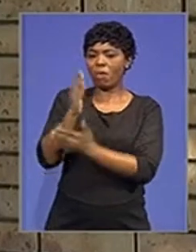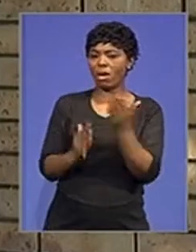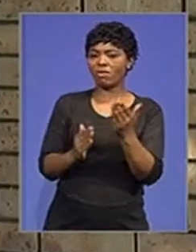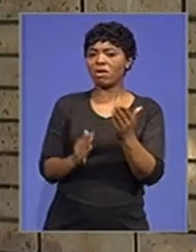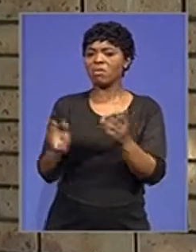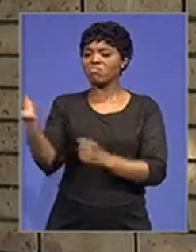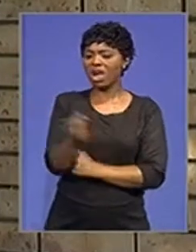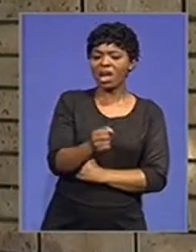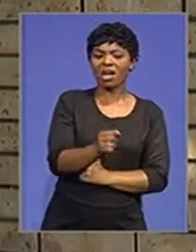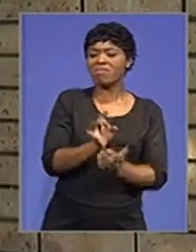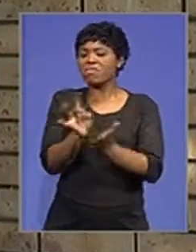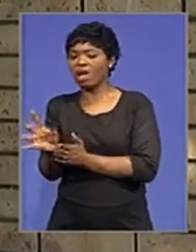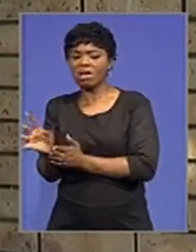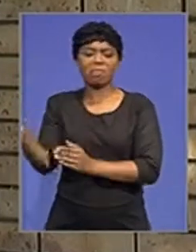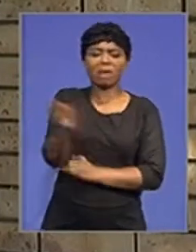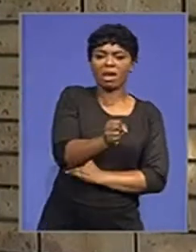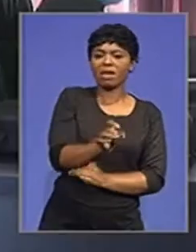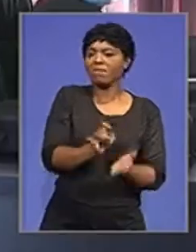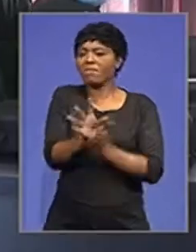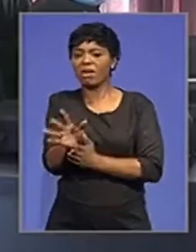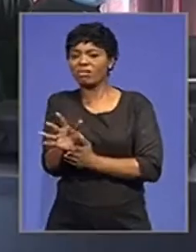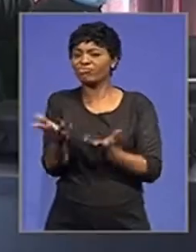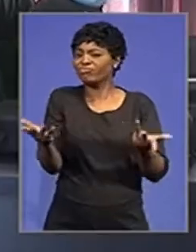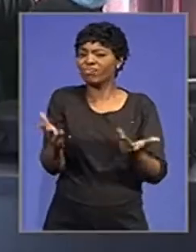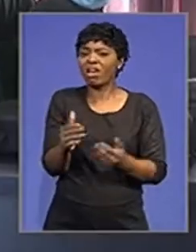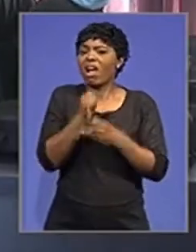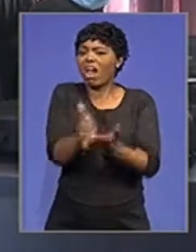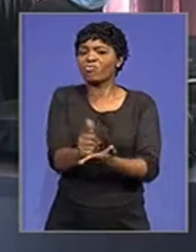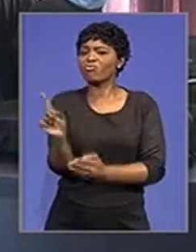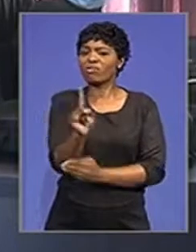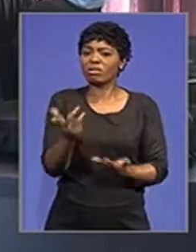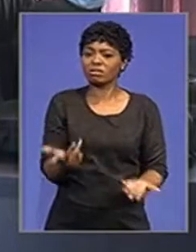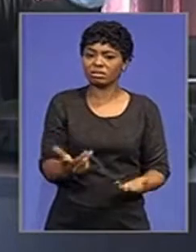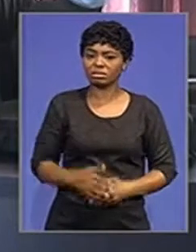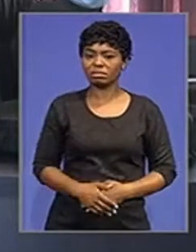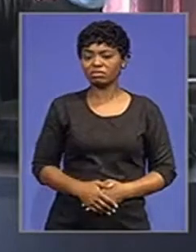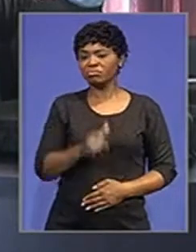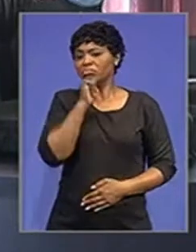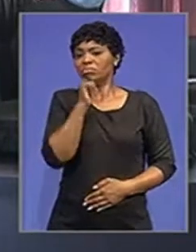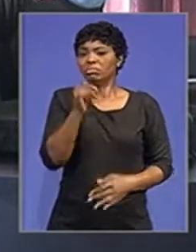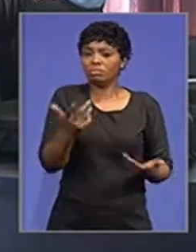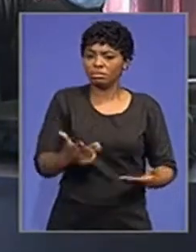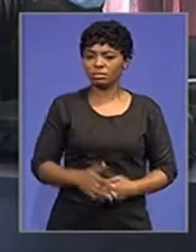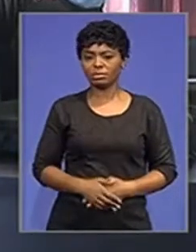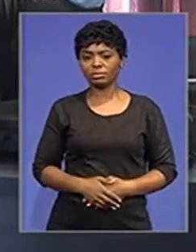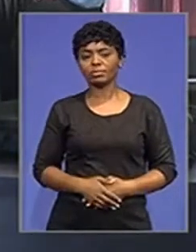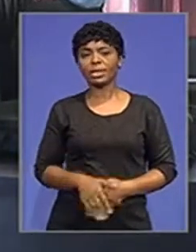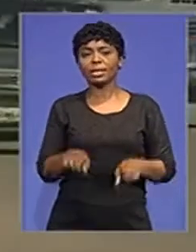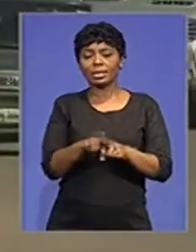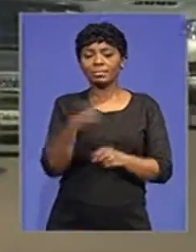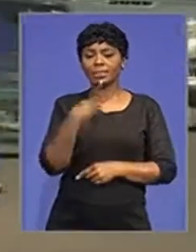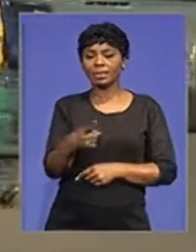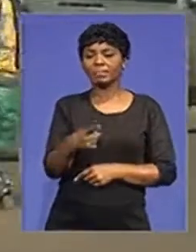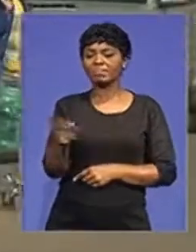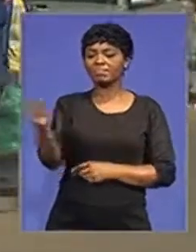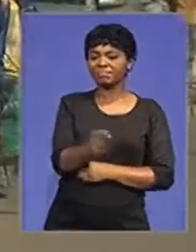tsenya batho ba bang ba tlile go dirang se be le ba paletseng ke go se dira. Fela baagi ba re go tlisiwa le go tlhomiwa ga boratoropo